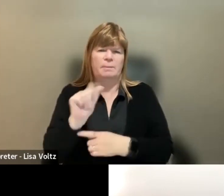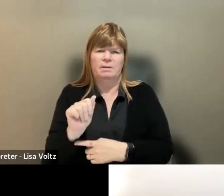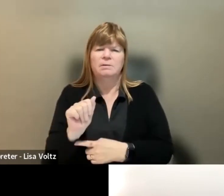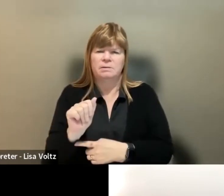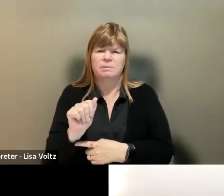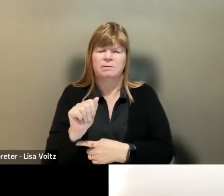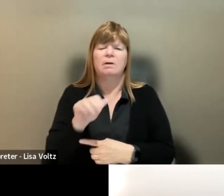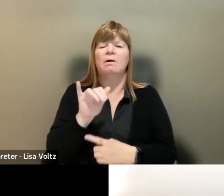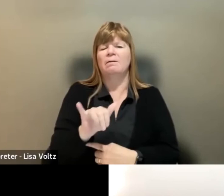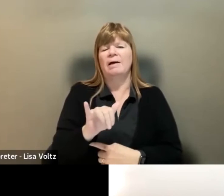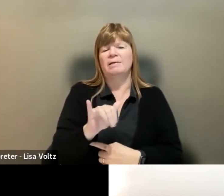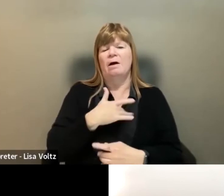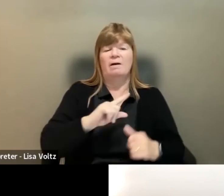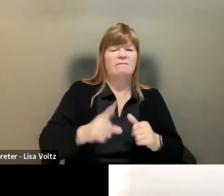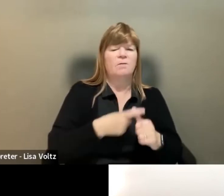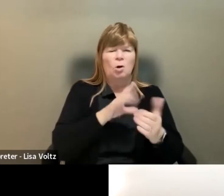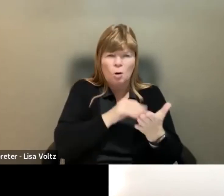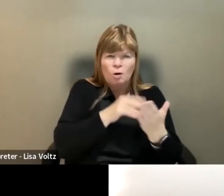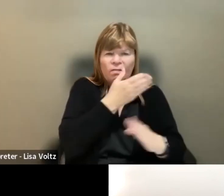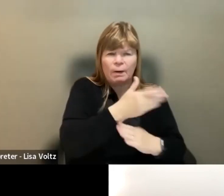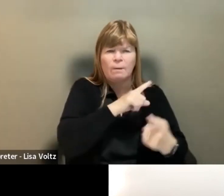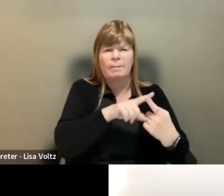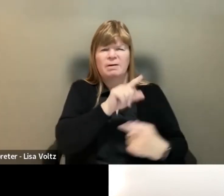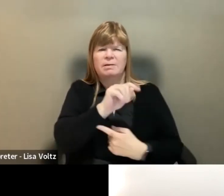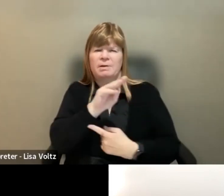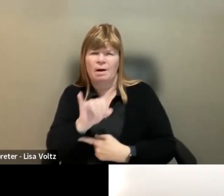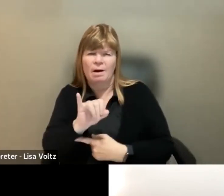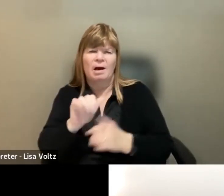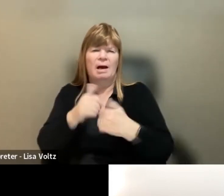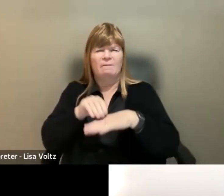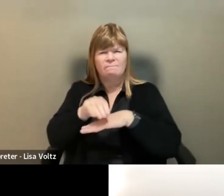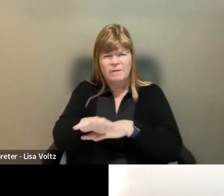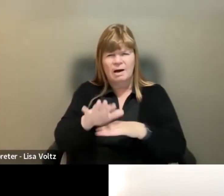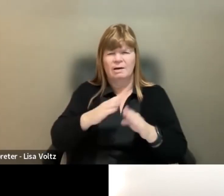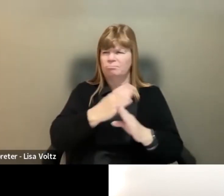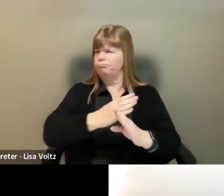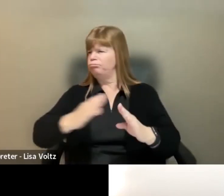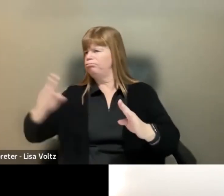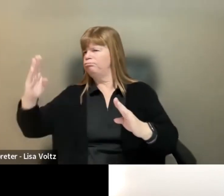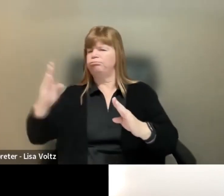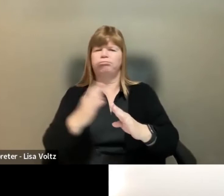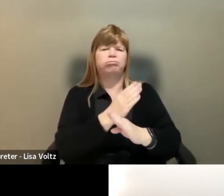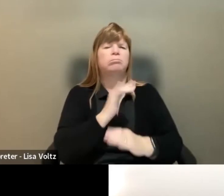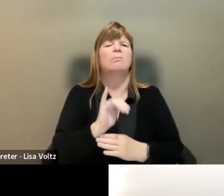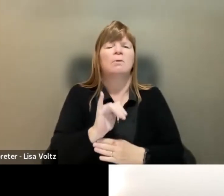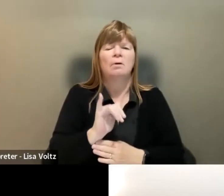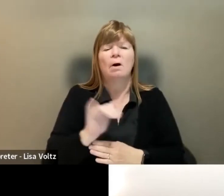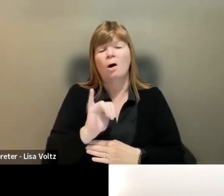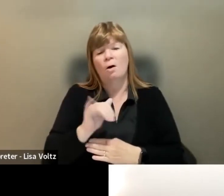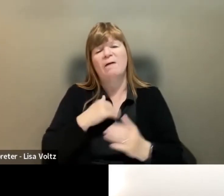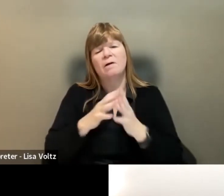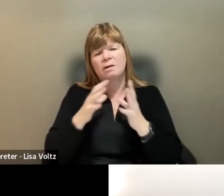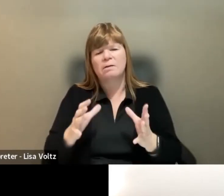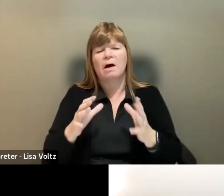where I initially learned about TBI, the impact and the scope and breadth of it. I also have a great deal of